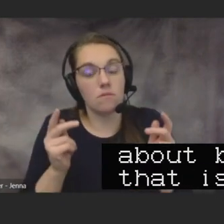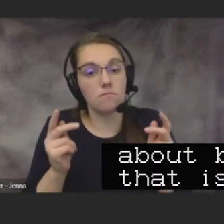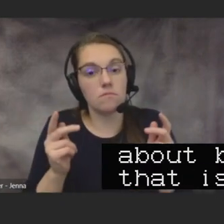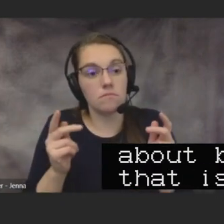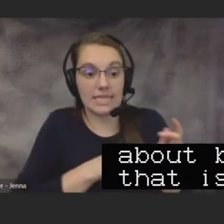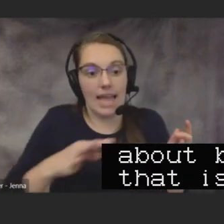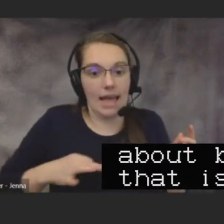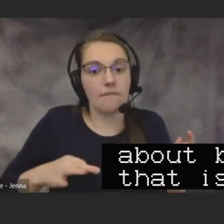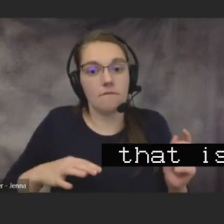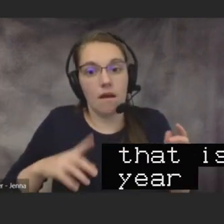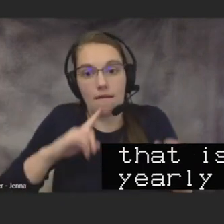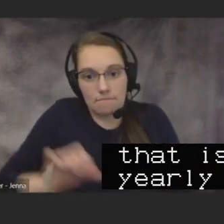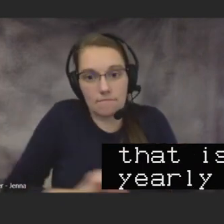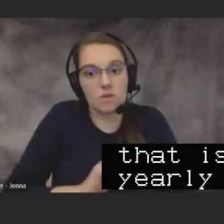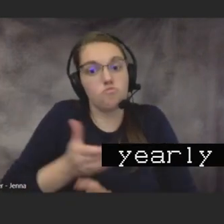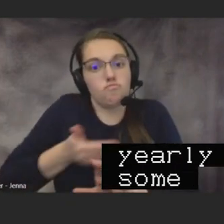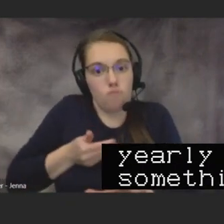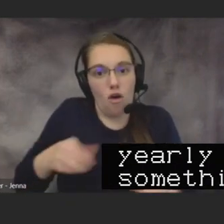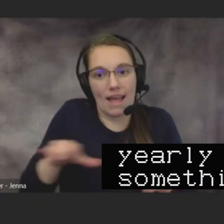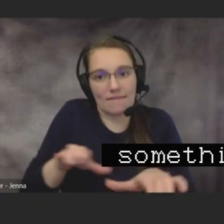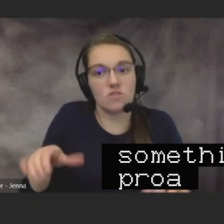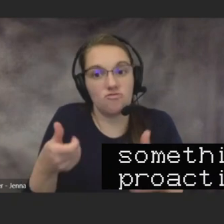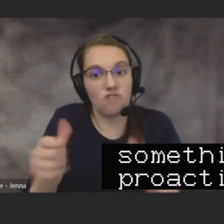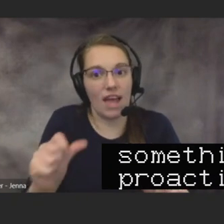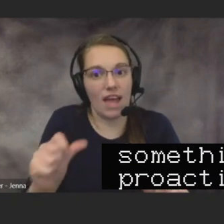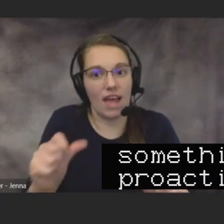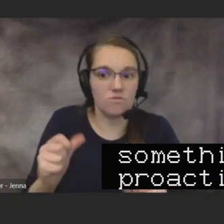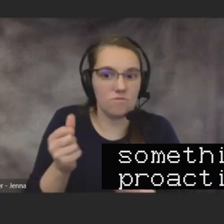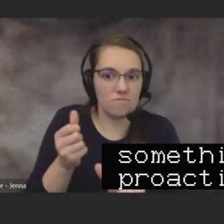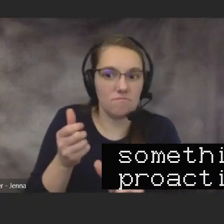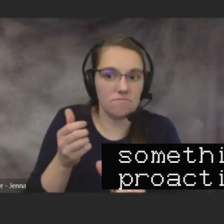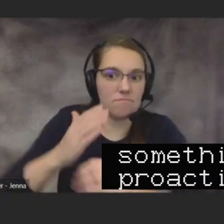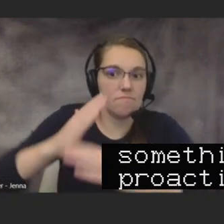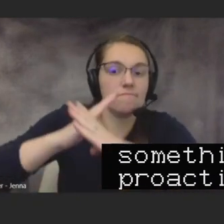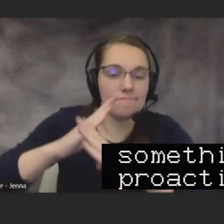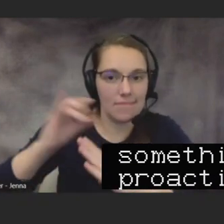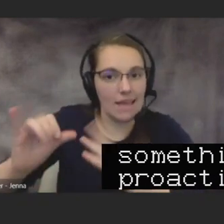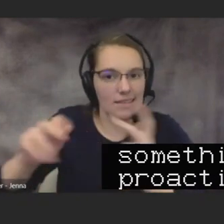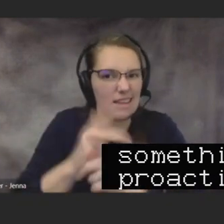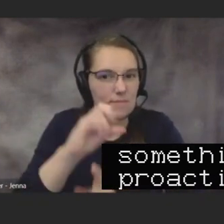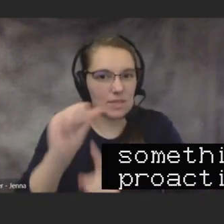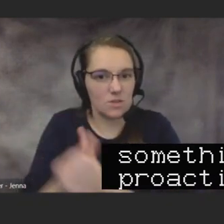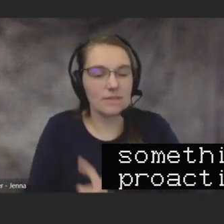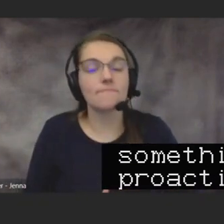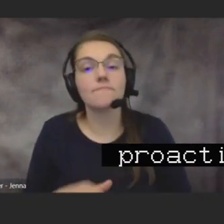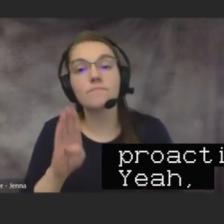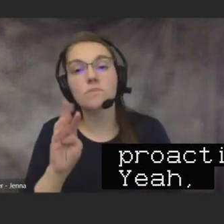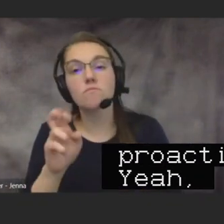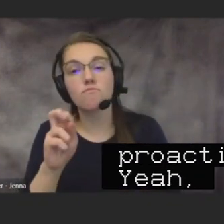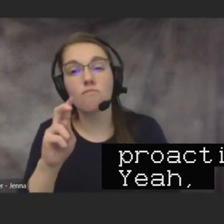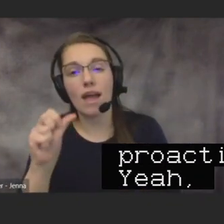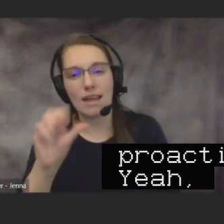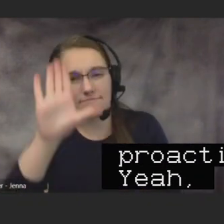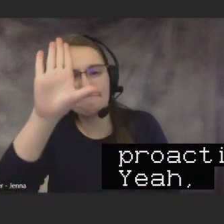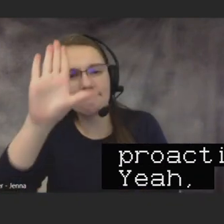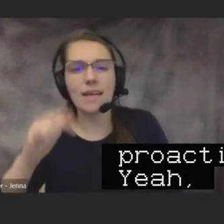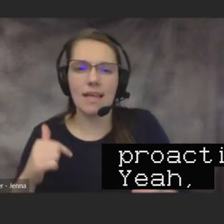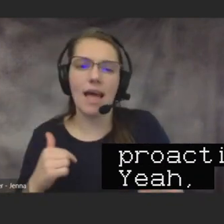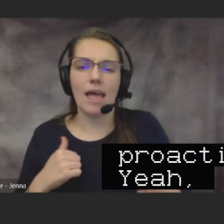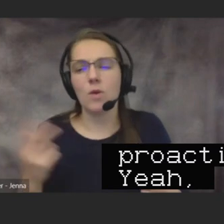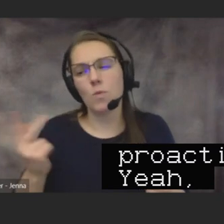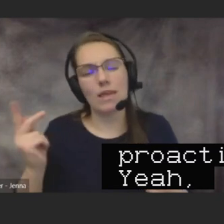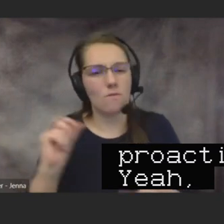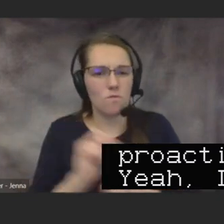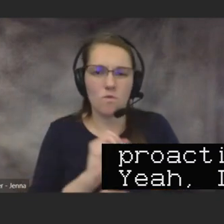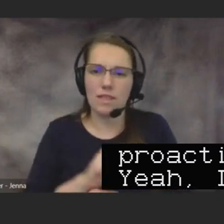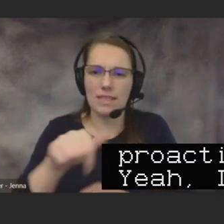prevent. Yeah, and Sarah and I have both done with talks a long time, so we would feel comfortable bringing anything that you